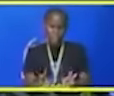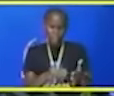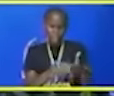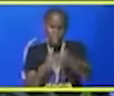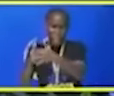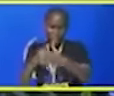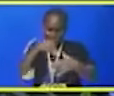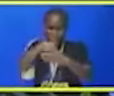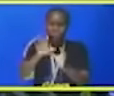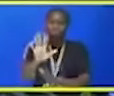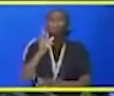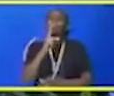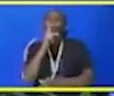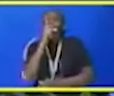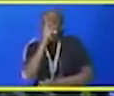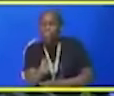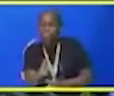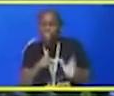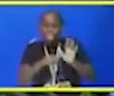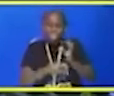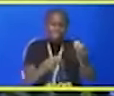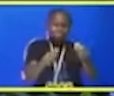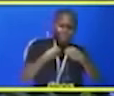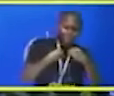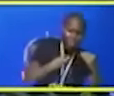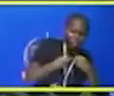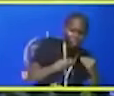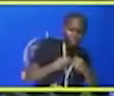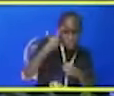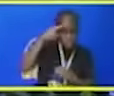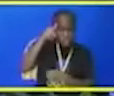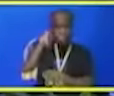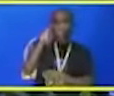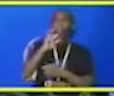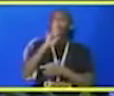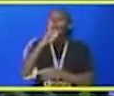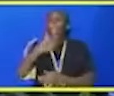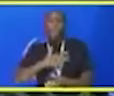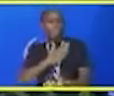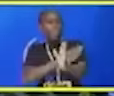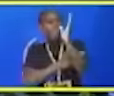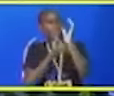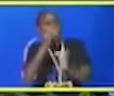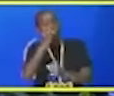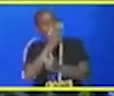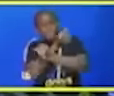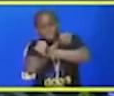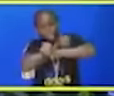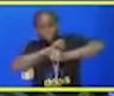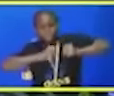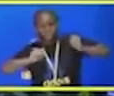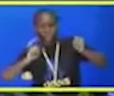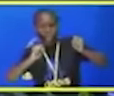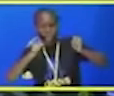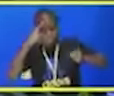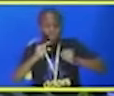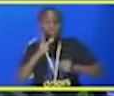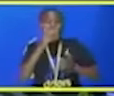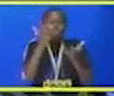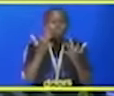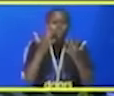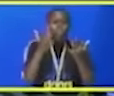truth. And teach me, for thou art the God of my salvation. On thee do I wait all the